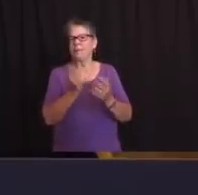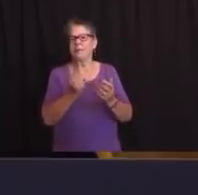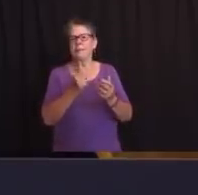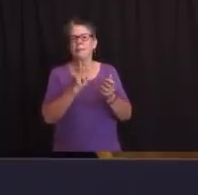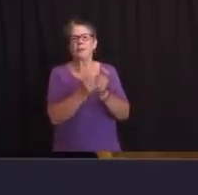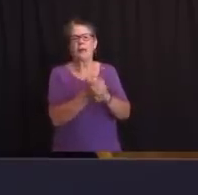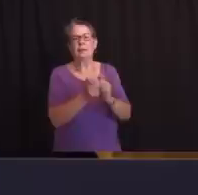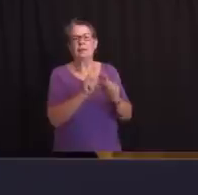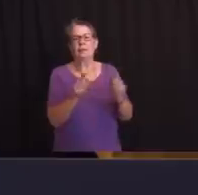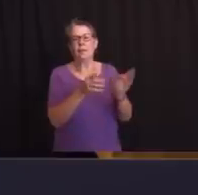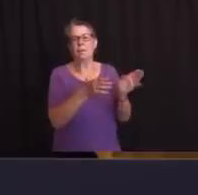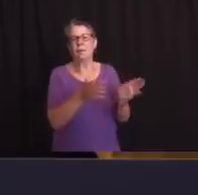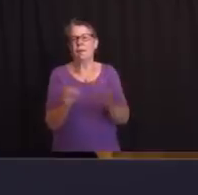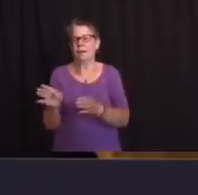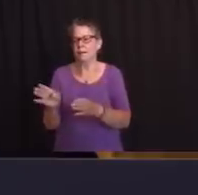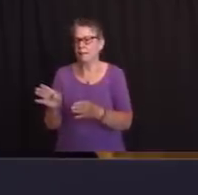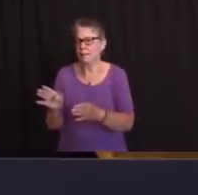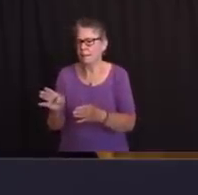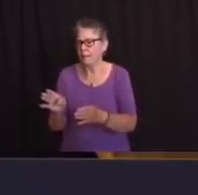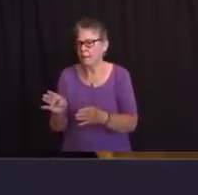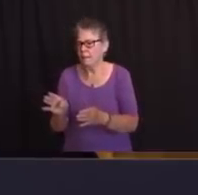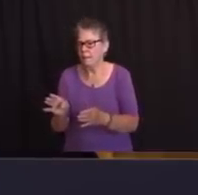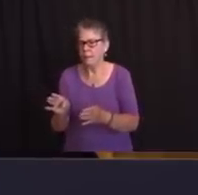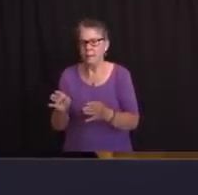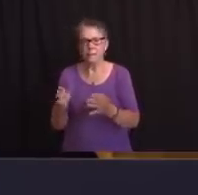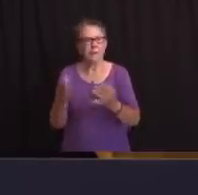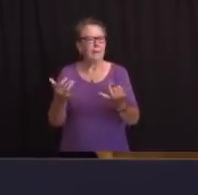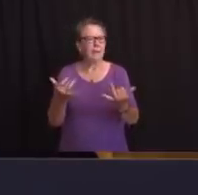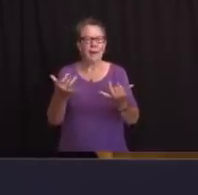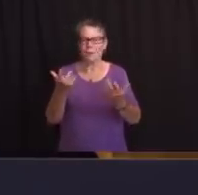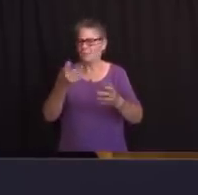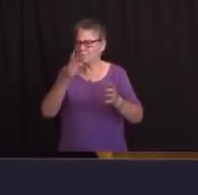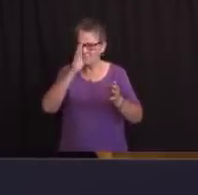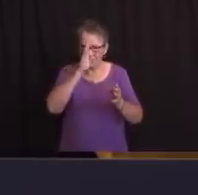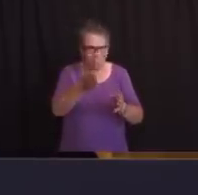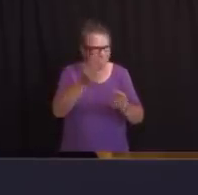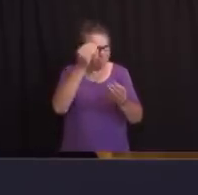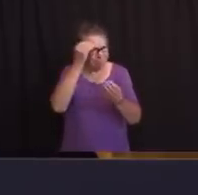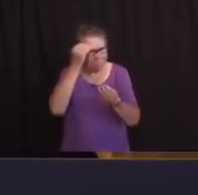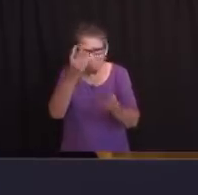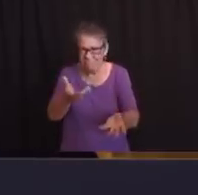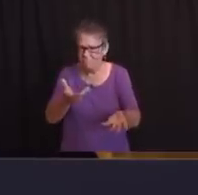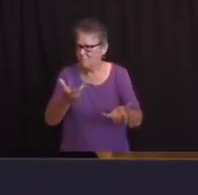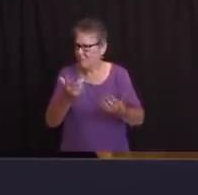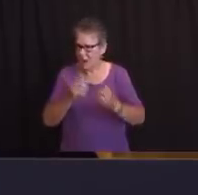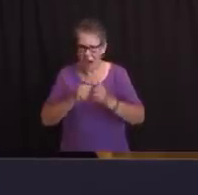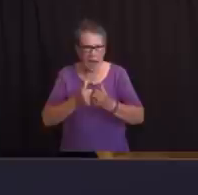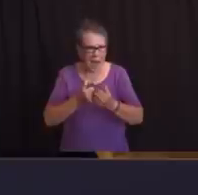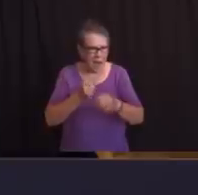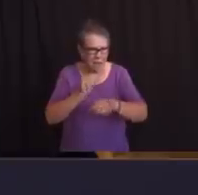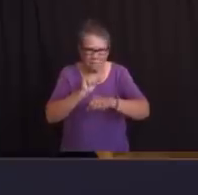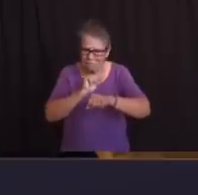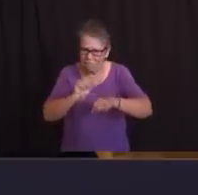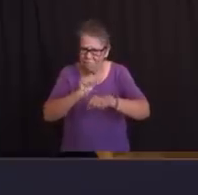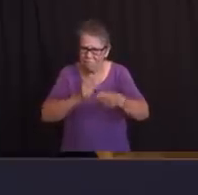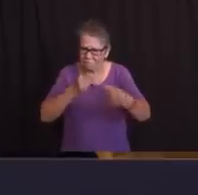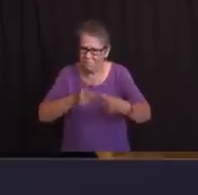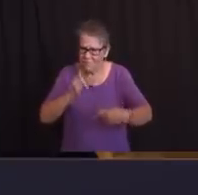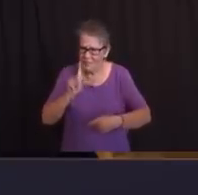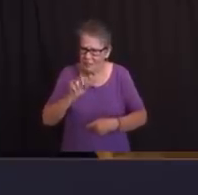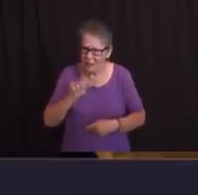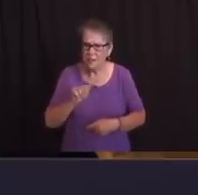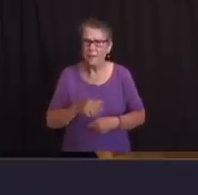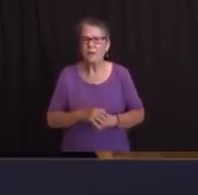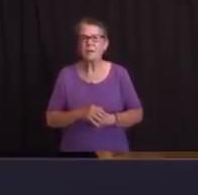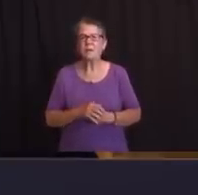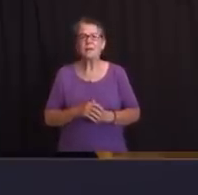straight up with people, but that's just not how it works. And so I know folks want certainty. I'm among